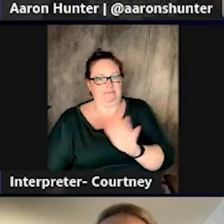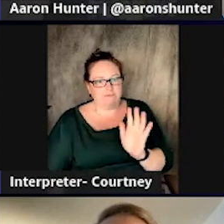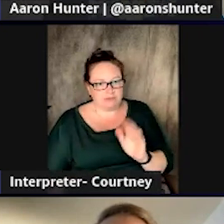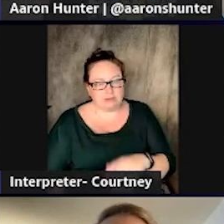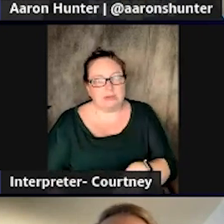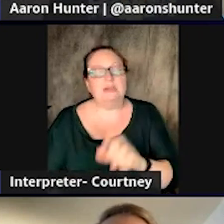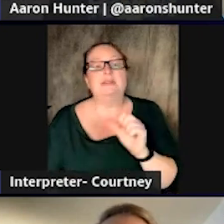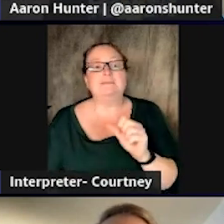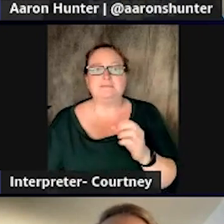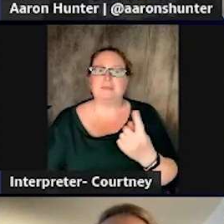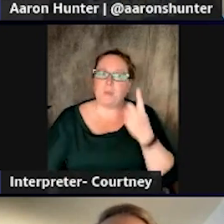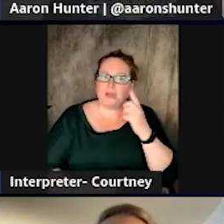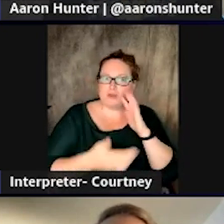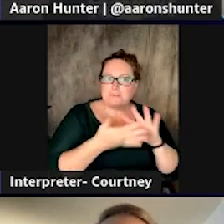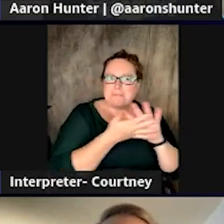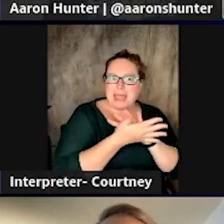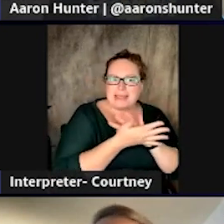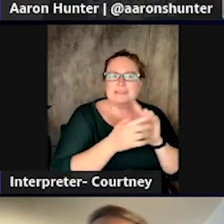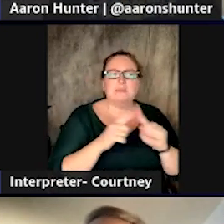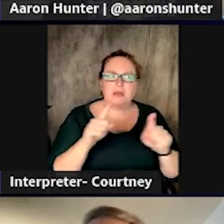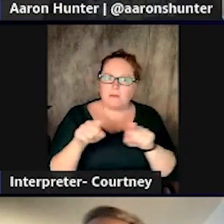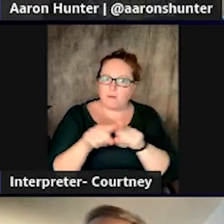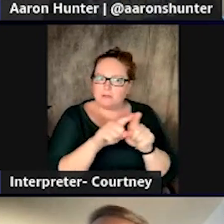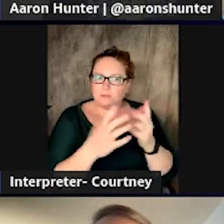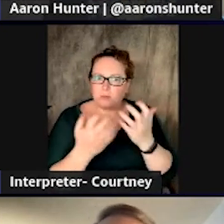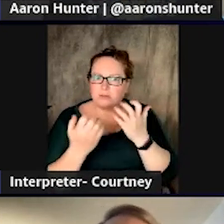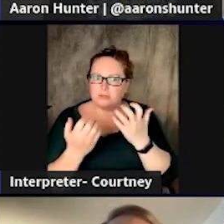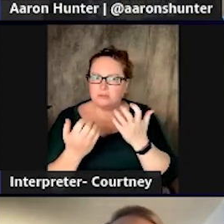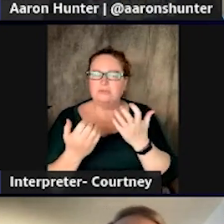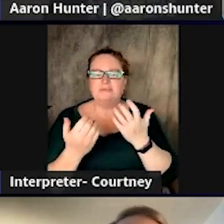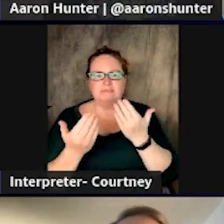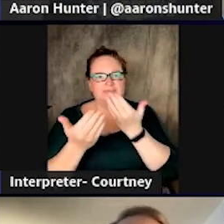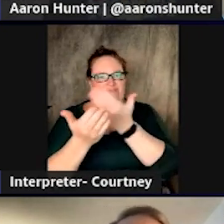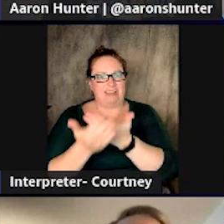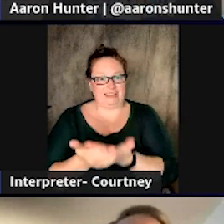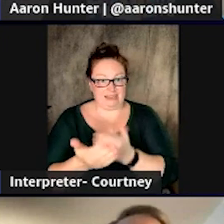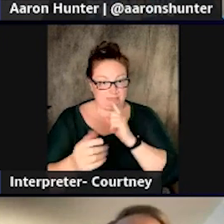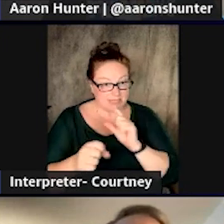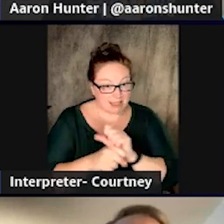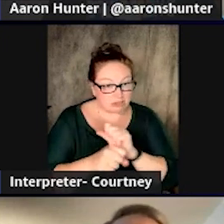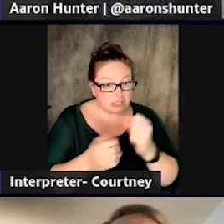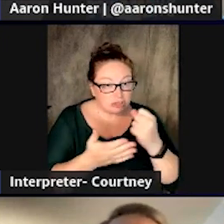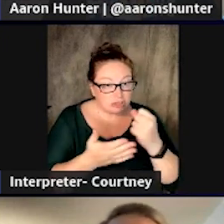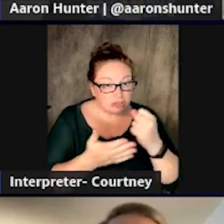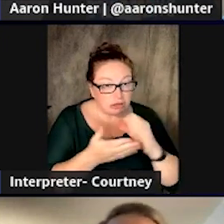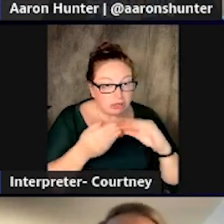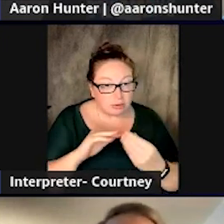have it masked, but you always need to go in and validate. What is it? Was it actually a credit card number? Was it